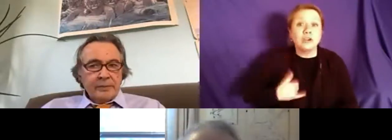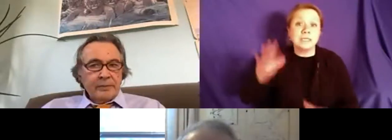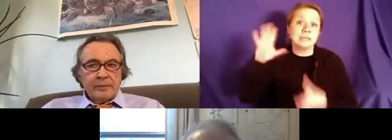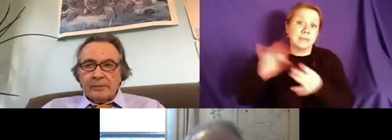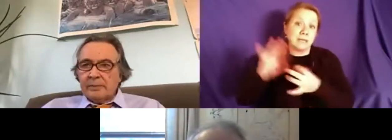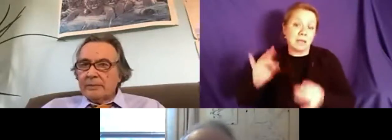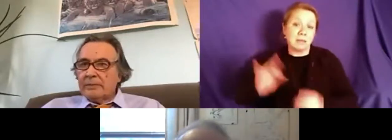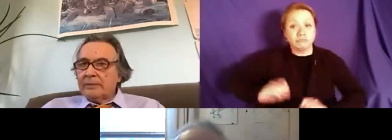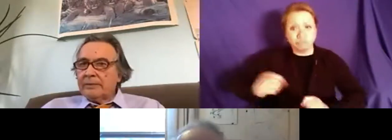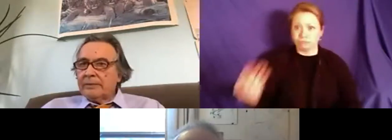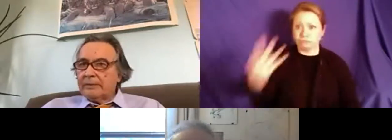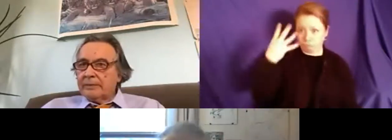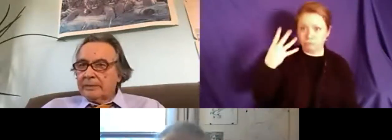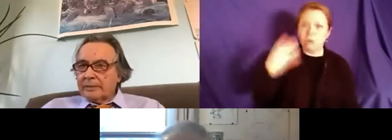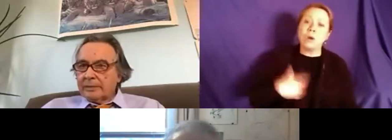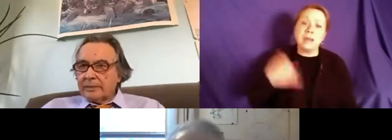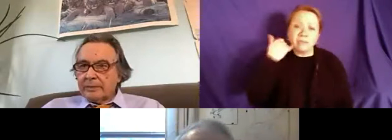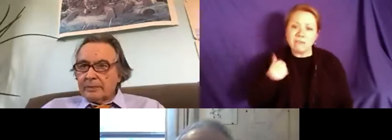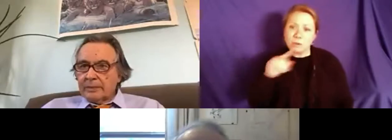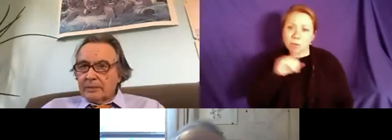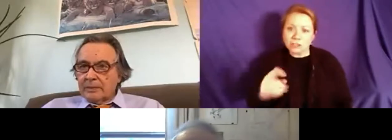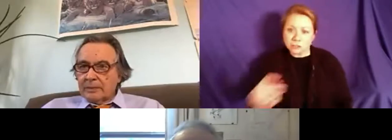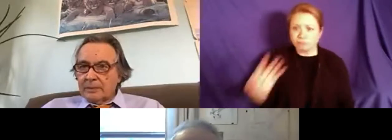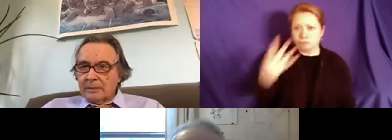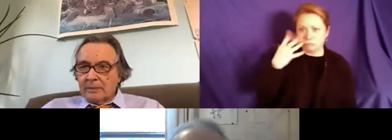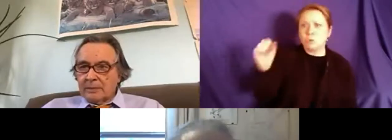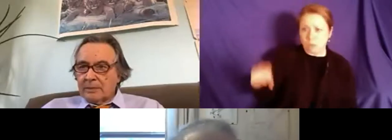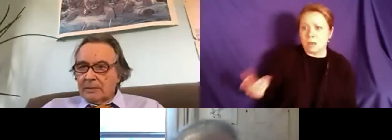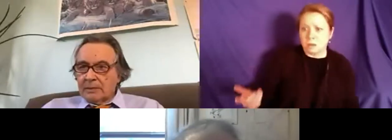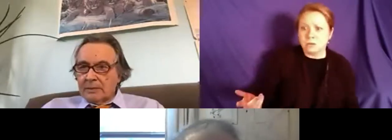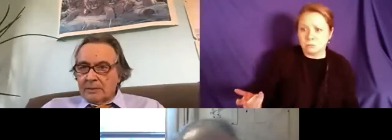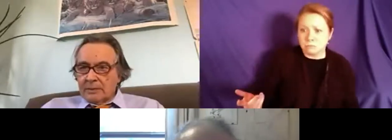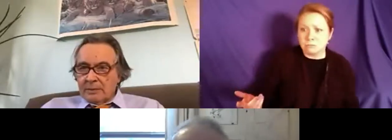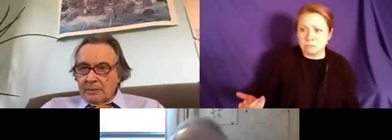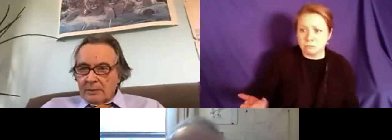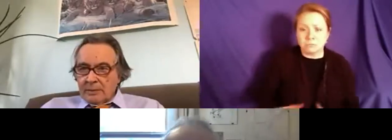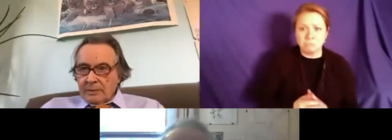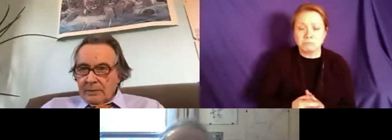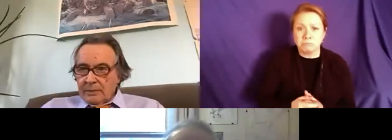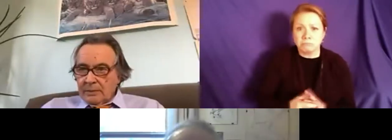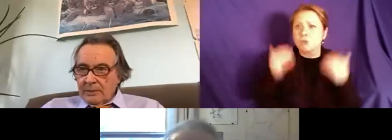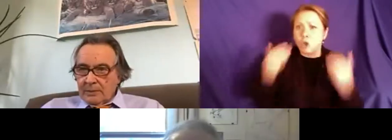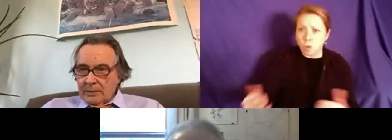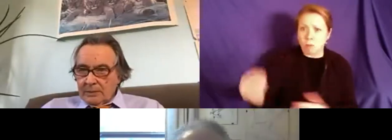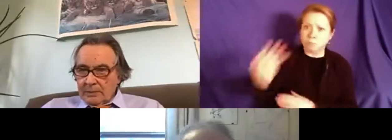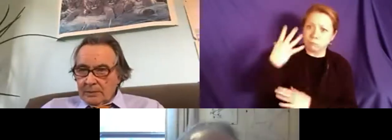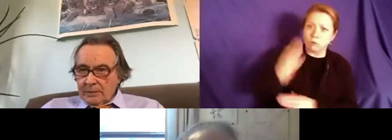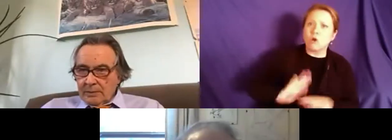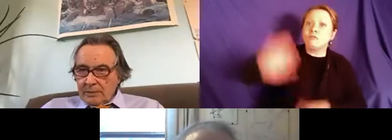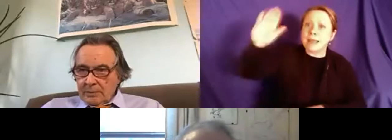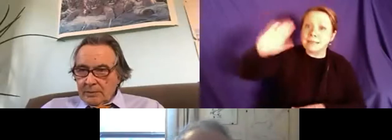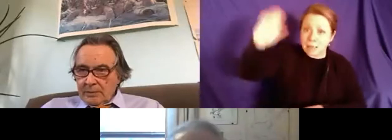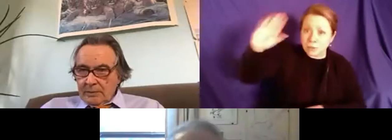certainly, you know, if you have a question and it's, you know, you get acknowledged, and go ahead and use the raise hand